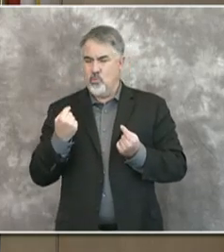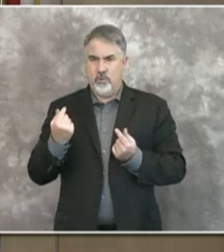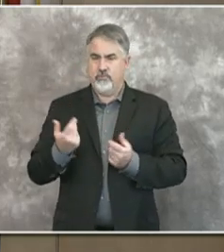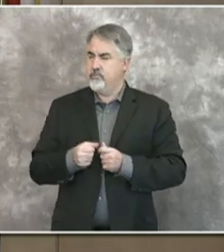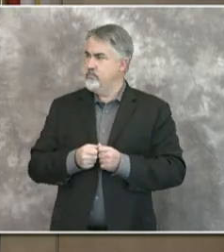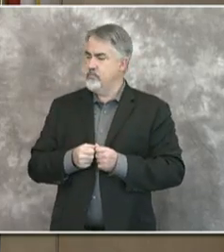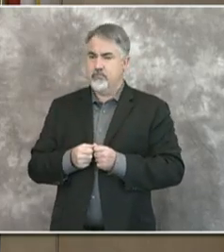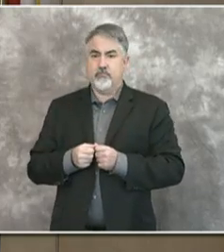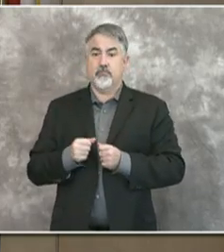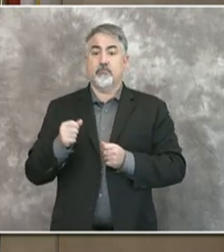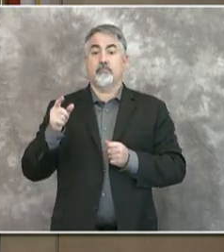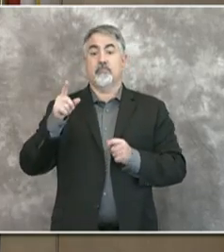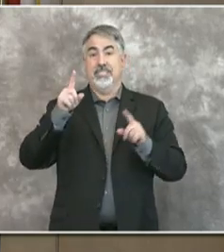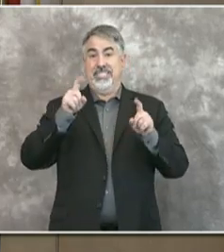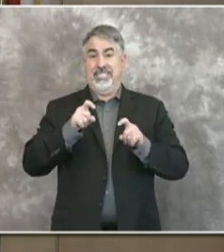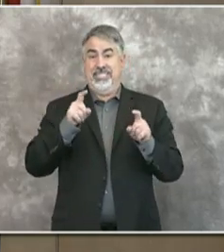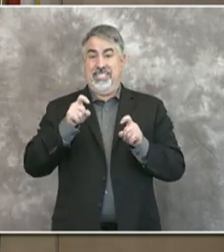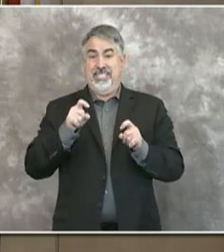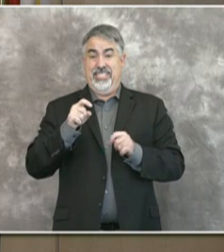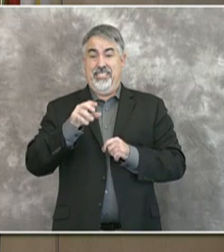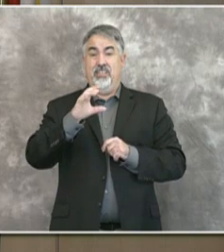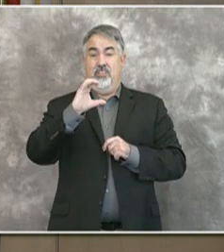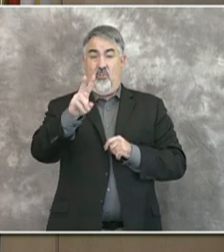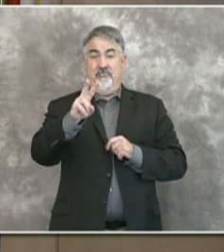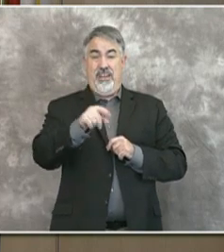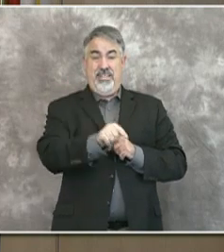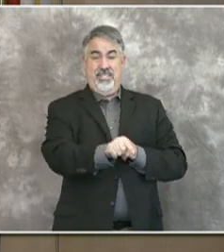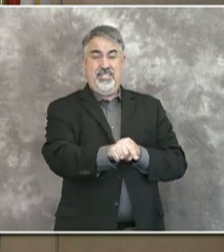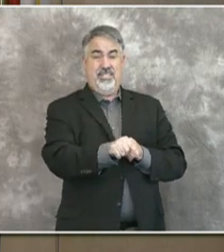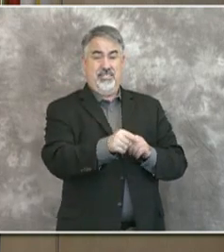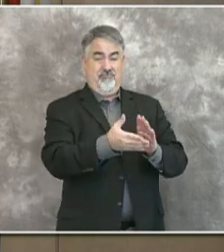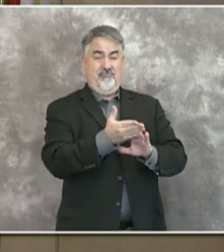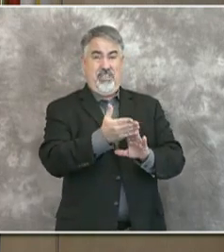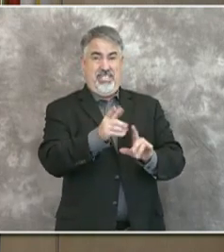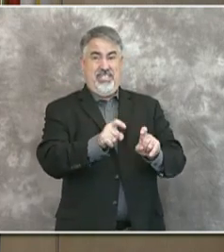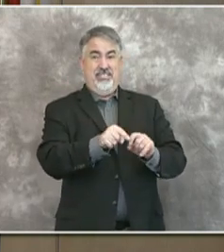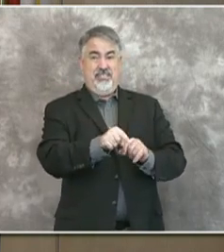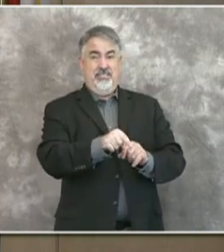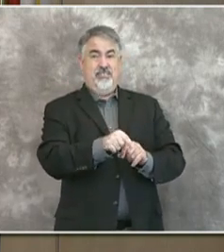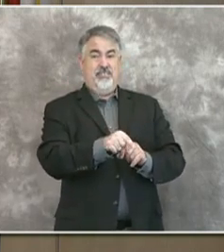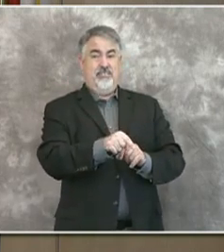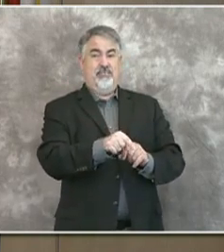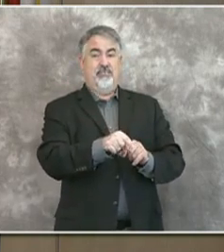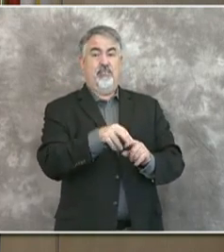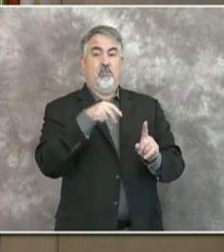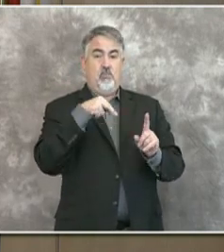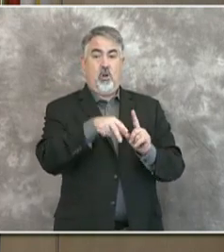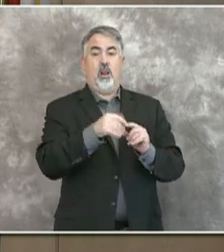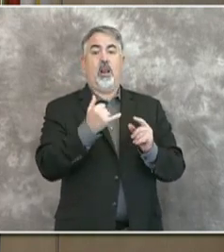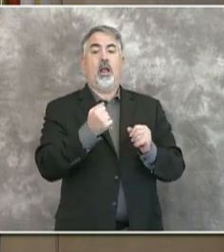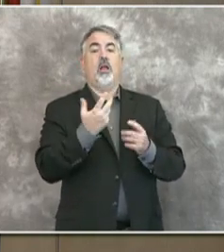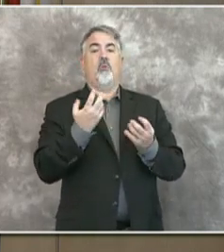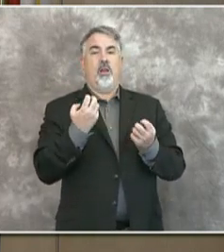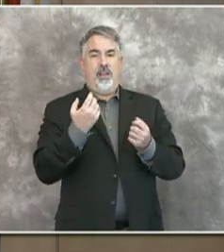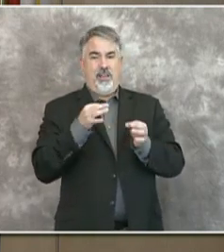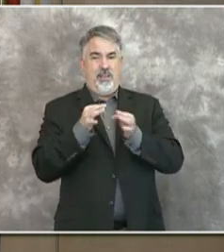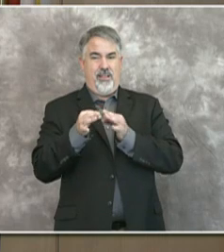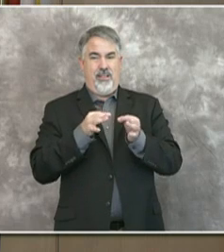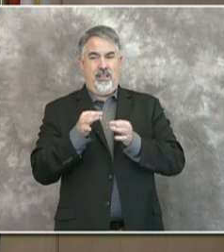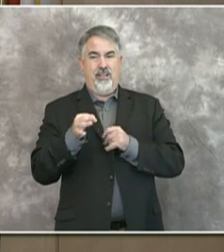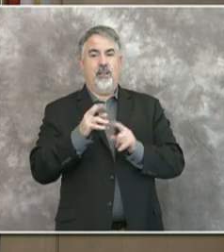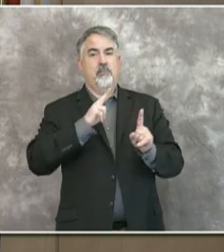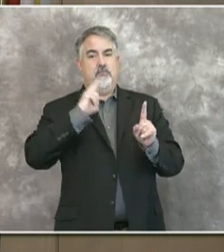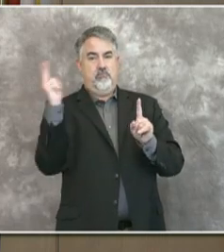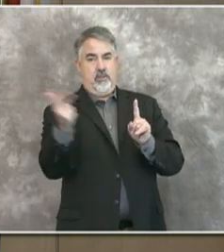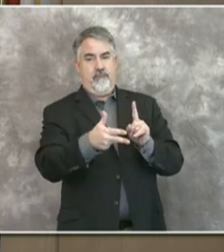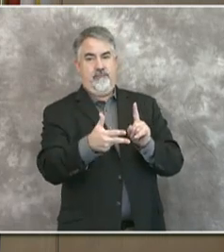testing site up and running in Chula Vista, we're looking to repurpose our previous drive-up testing site that was in South Chula Vista,